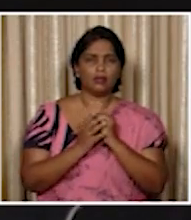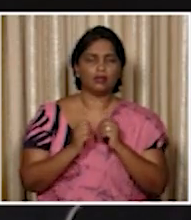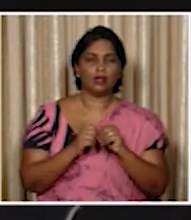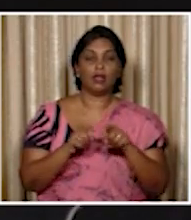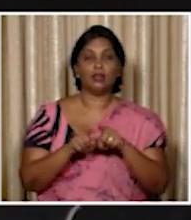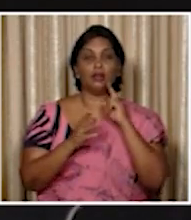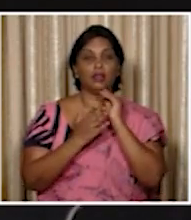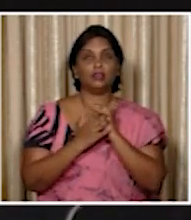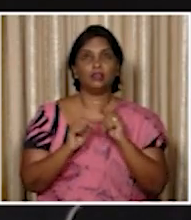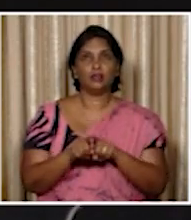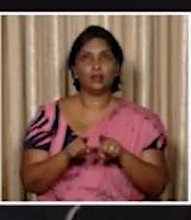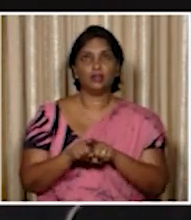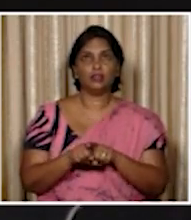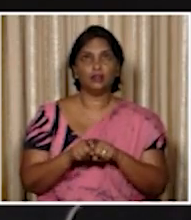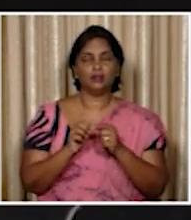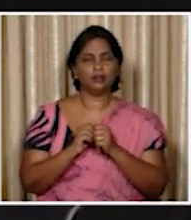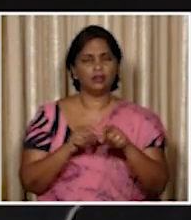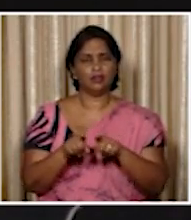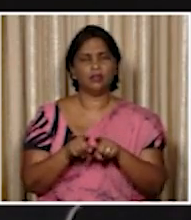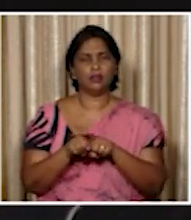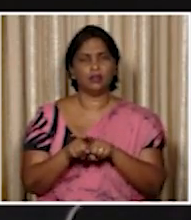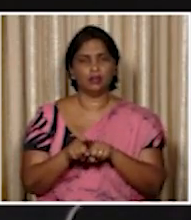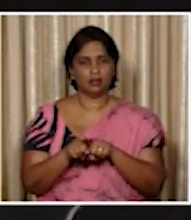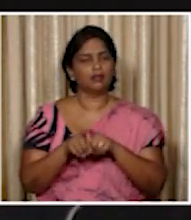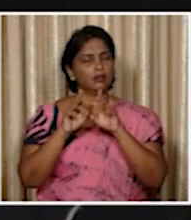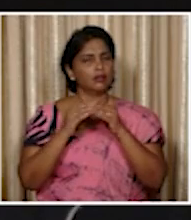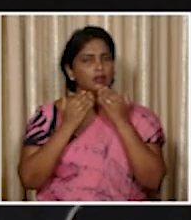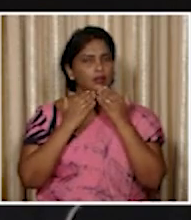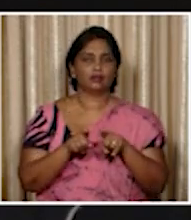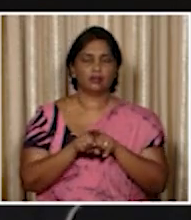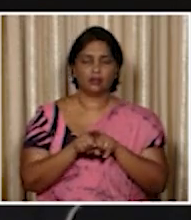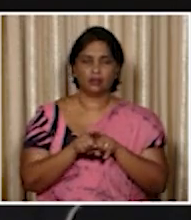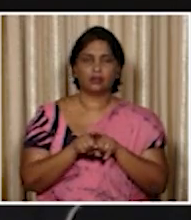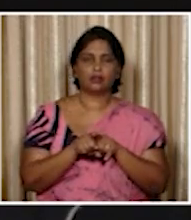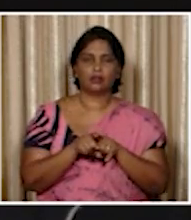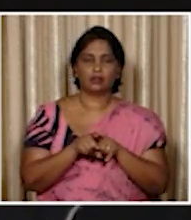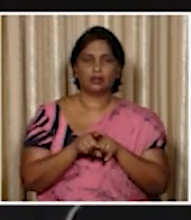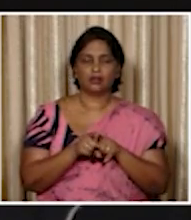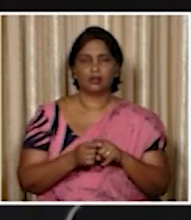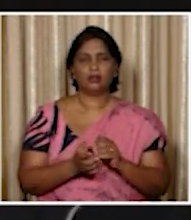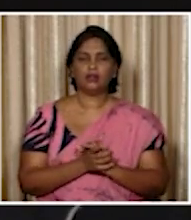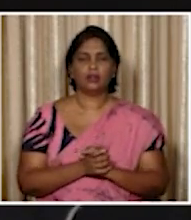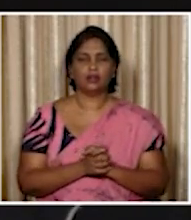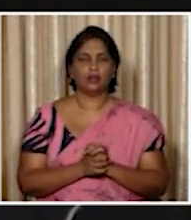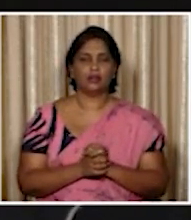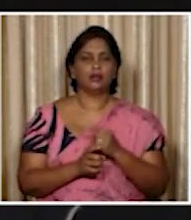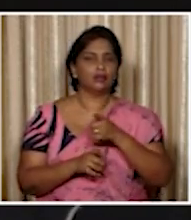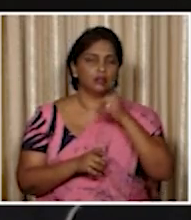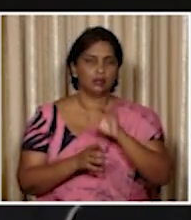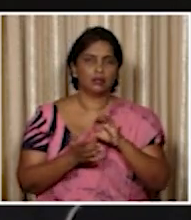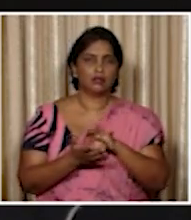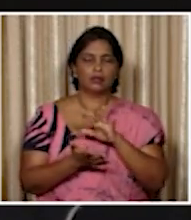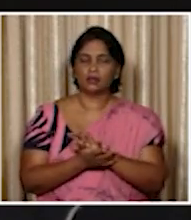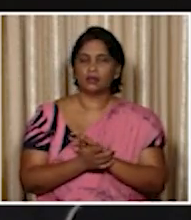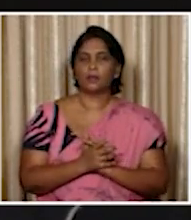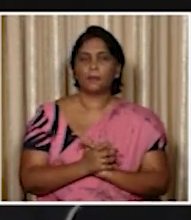So that is one component of it. The other component, of course, is the matter concerning the Constitutional Council. Before coming to that,